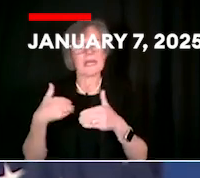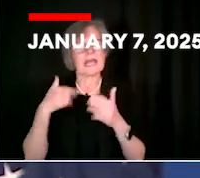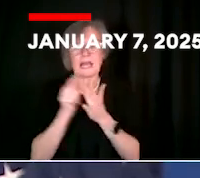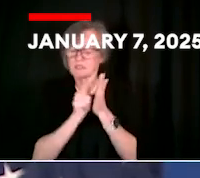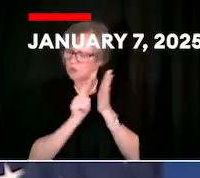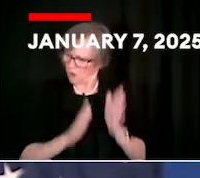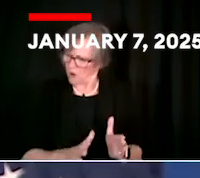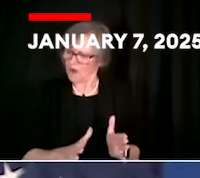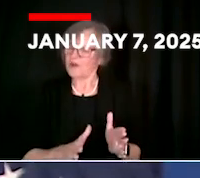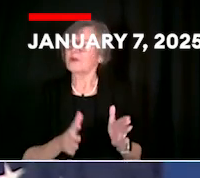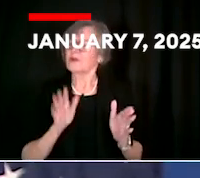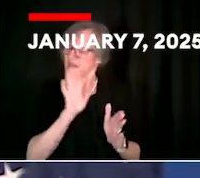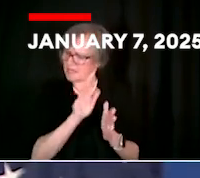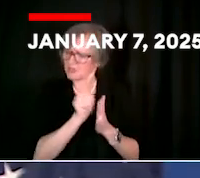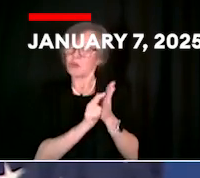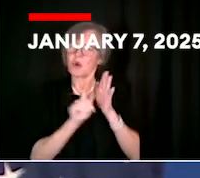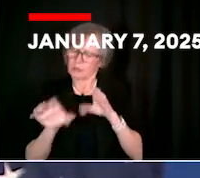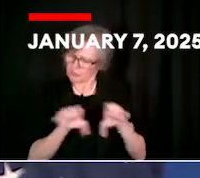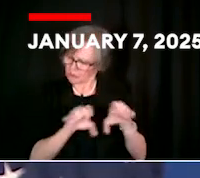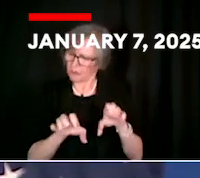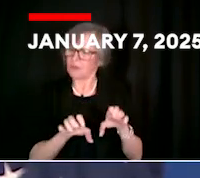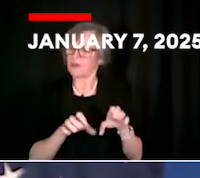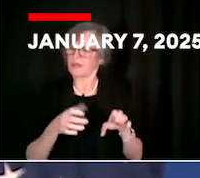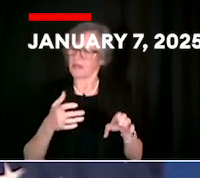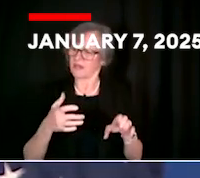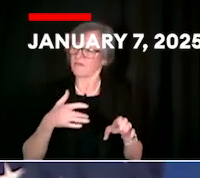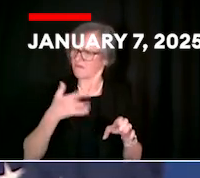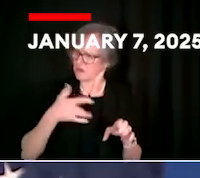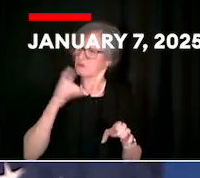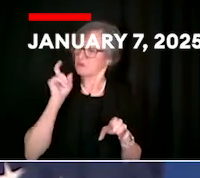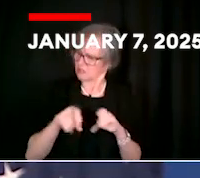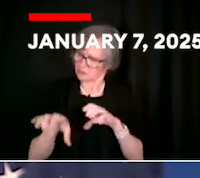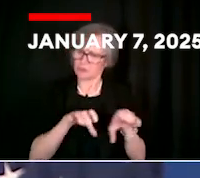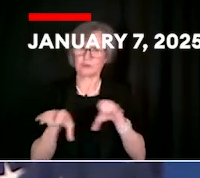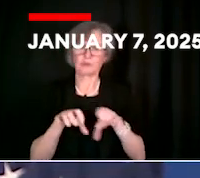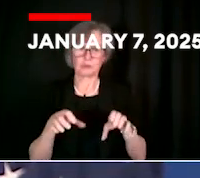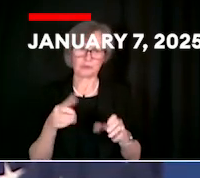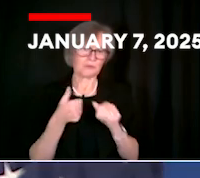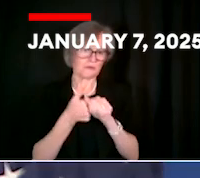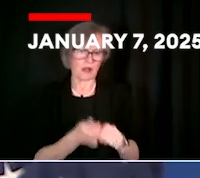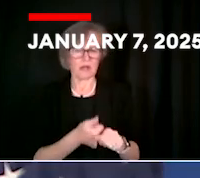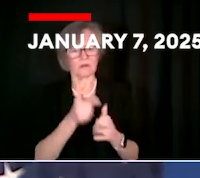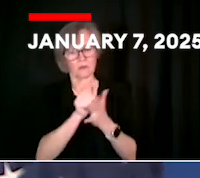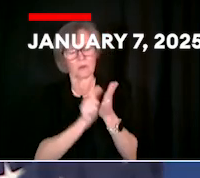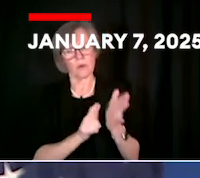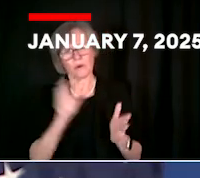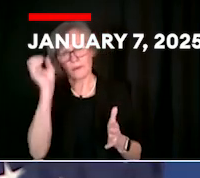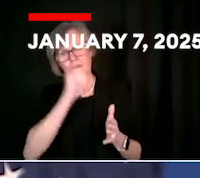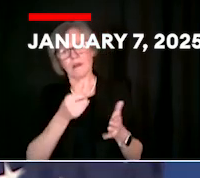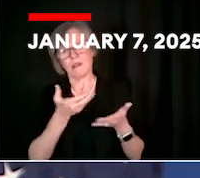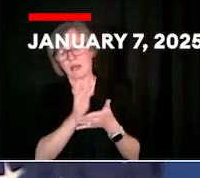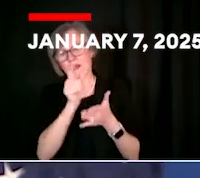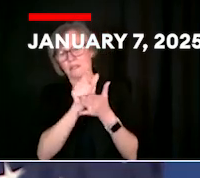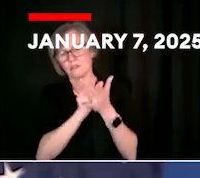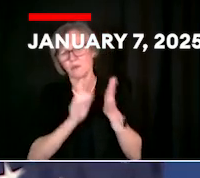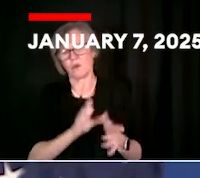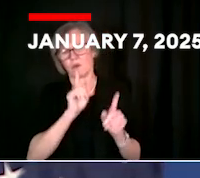is doing what they believe needs to be done, and I will let his attorney respond to